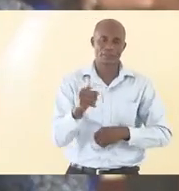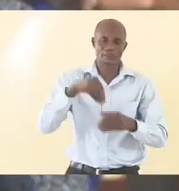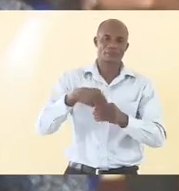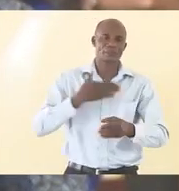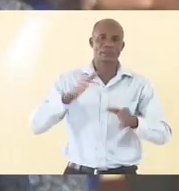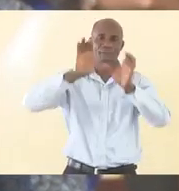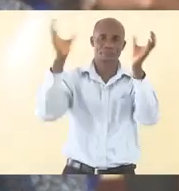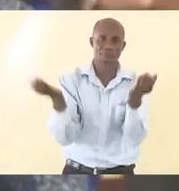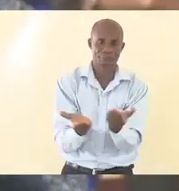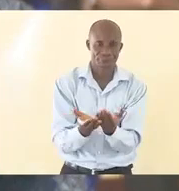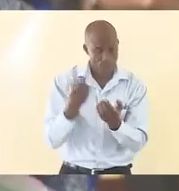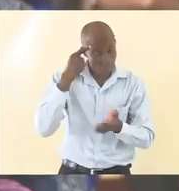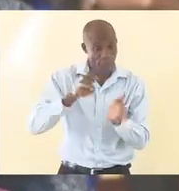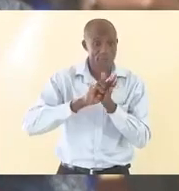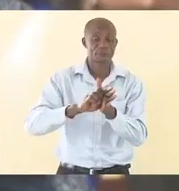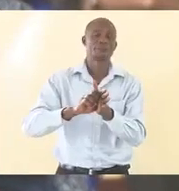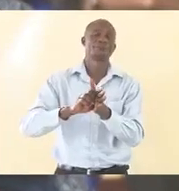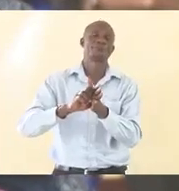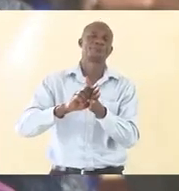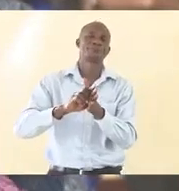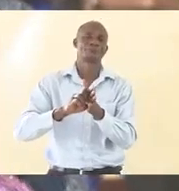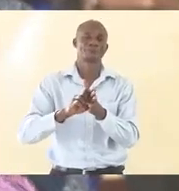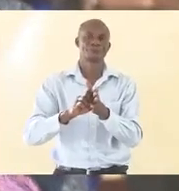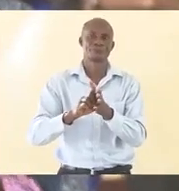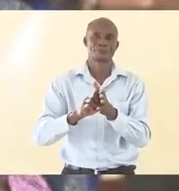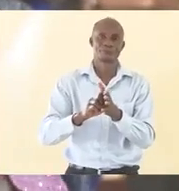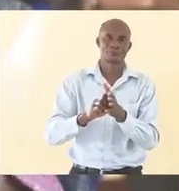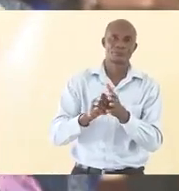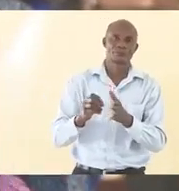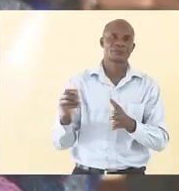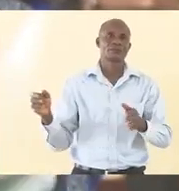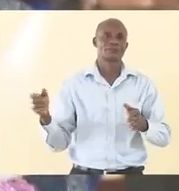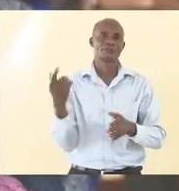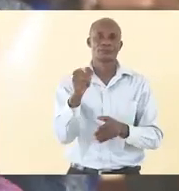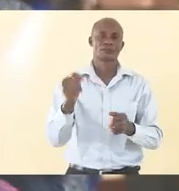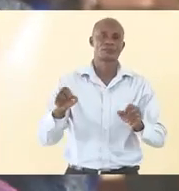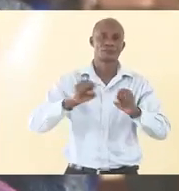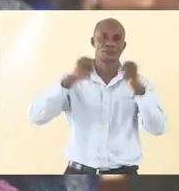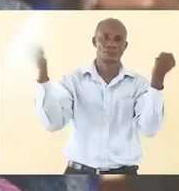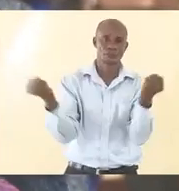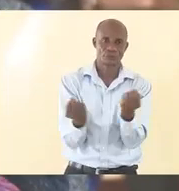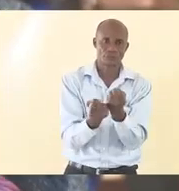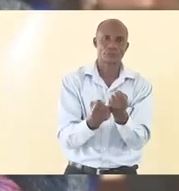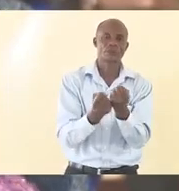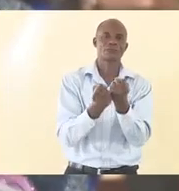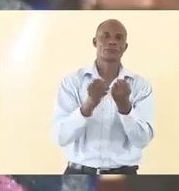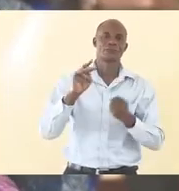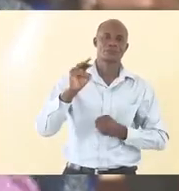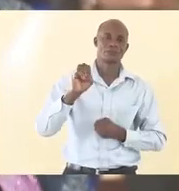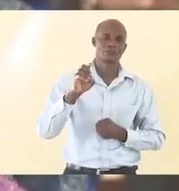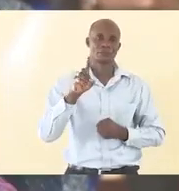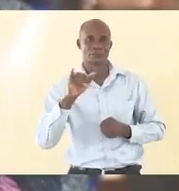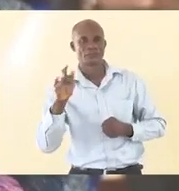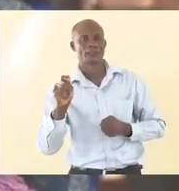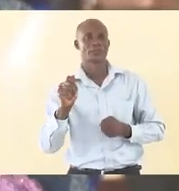community. For instance, the social media is where I belong.